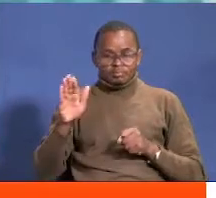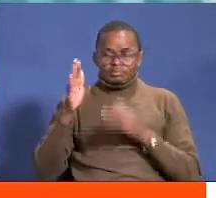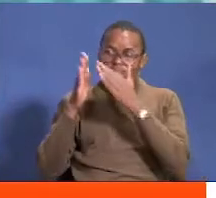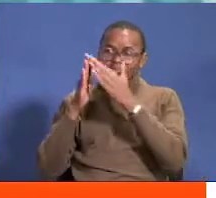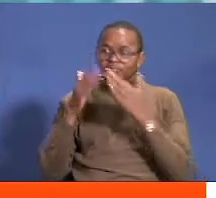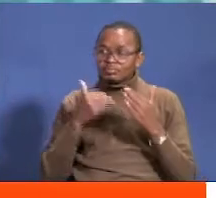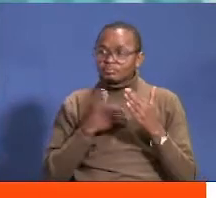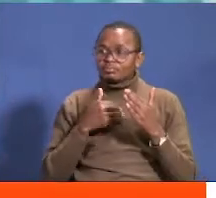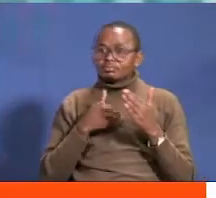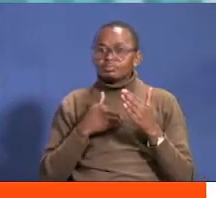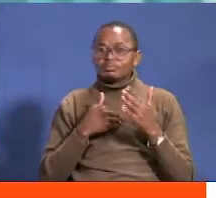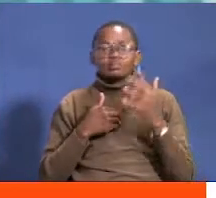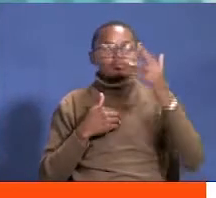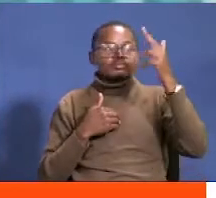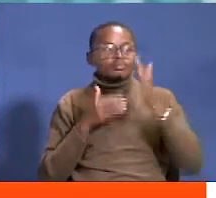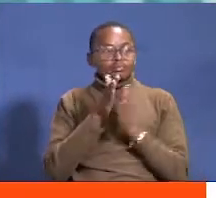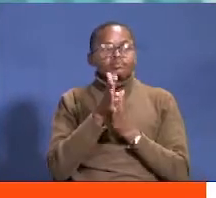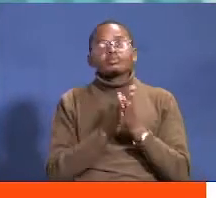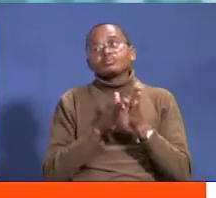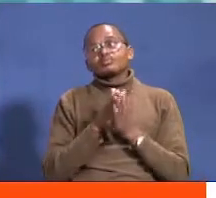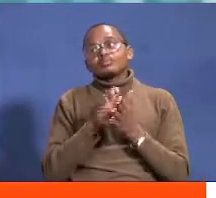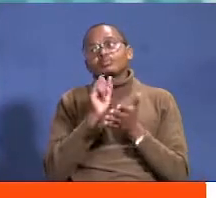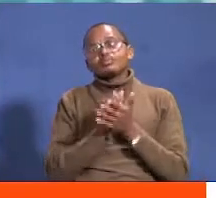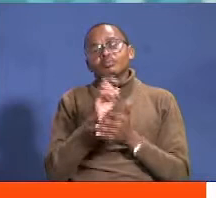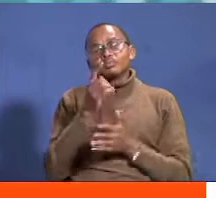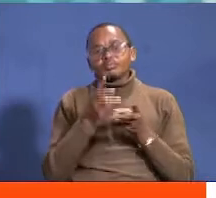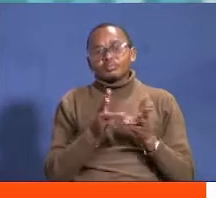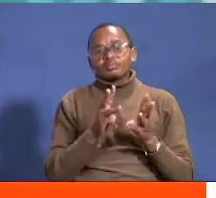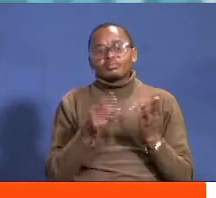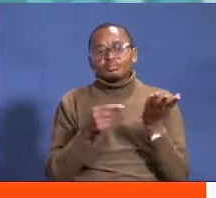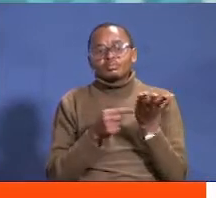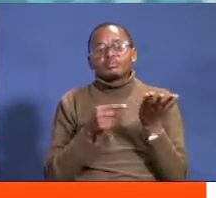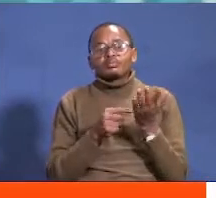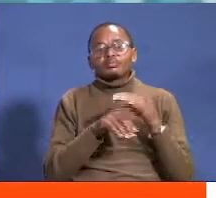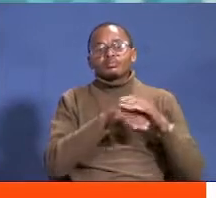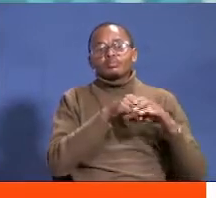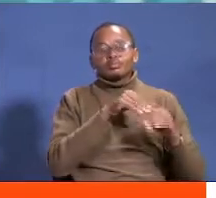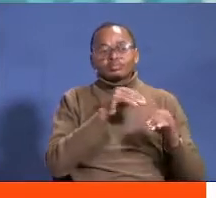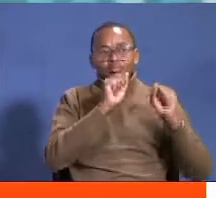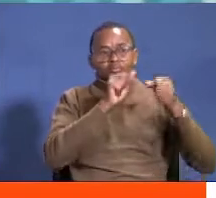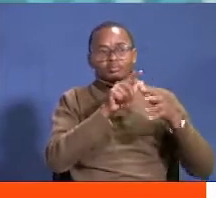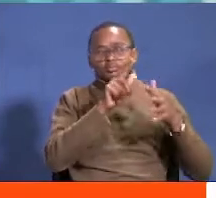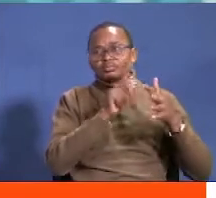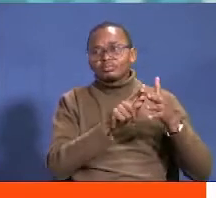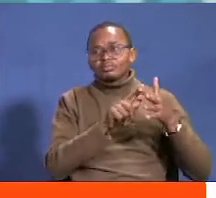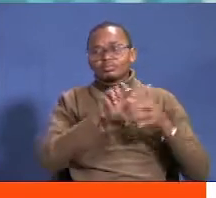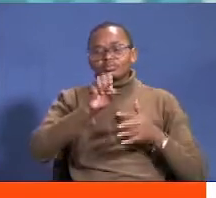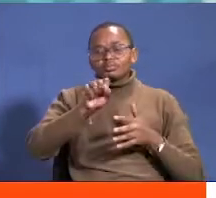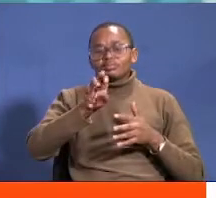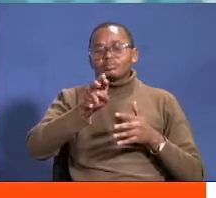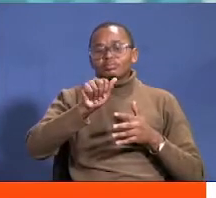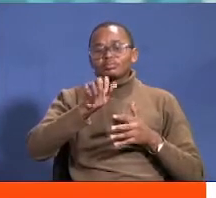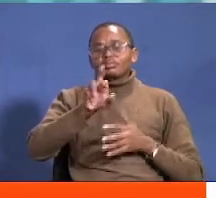then you have your farm up there. It's very interesting one. Yeah, that is one of the ways of technology, how technology can support. Then we have smart cities. This is